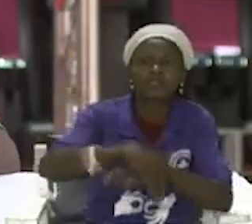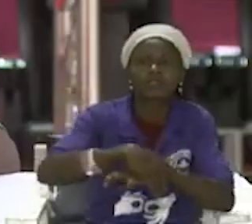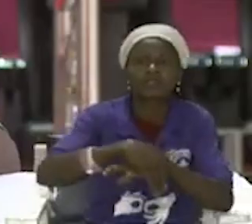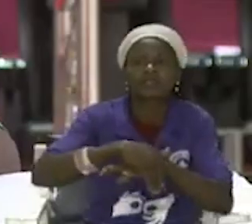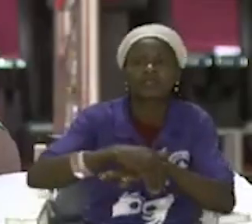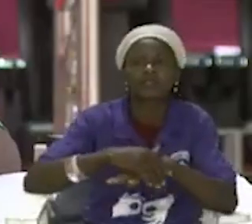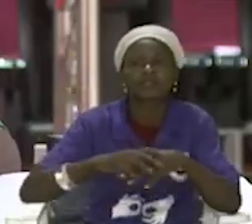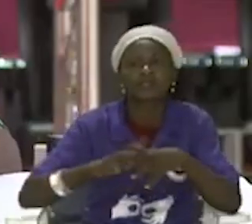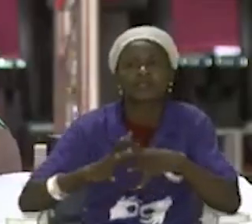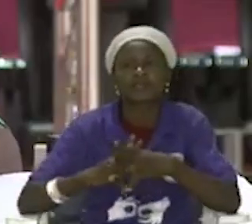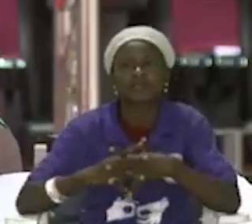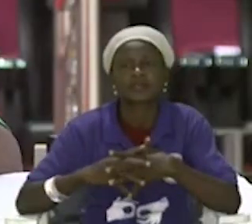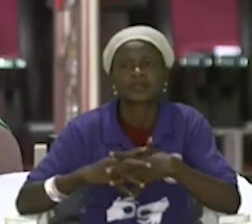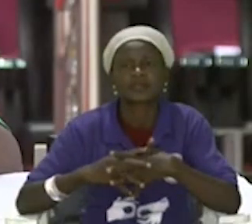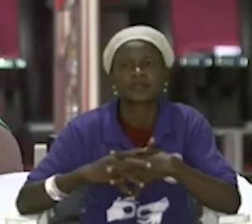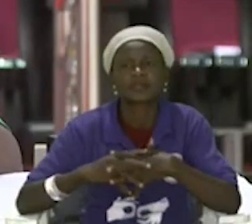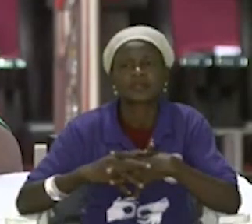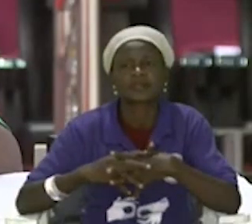that